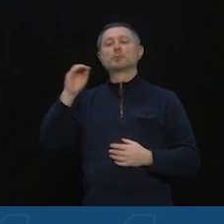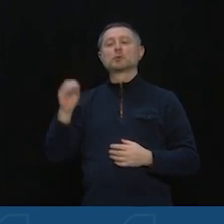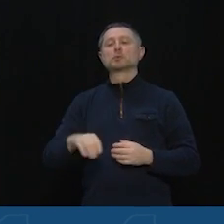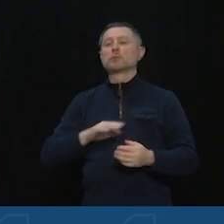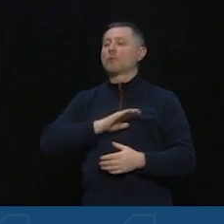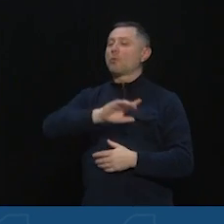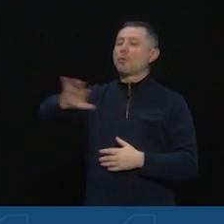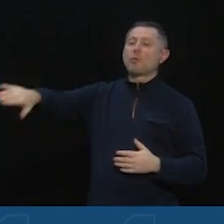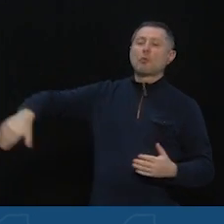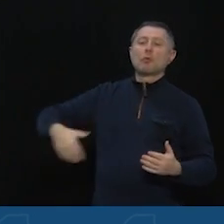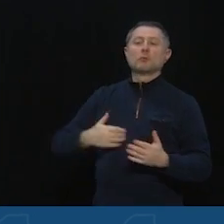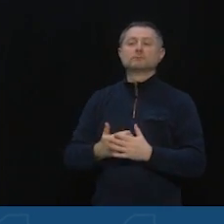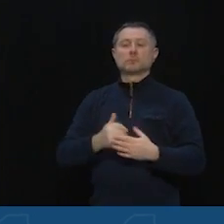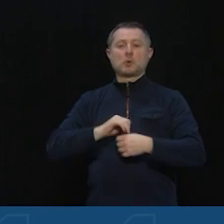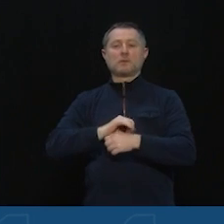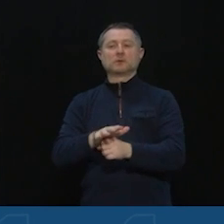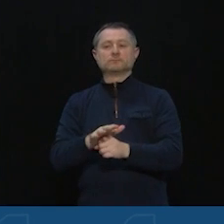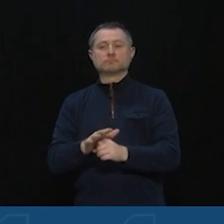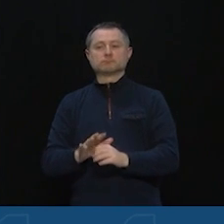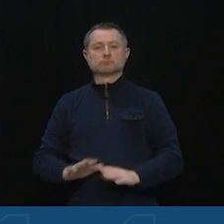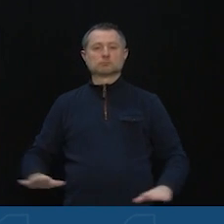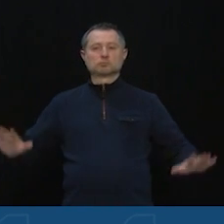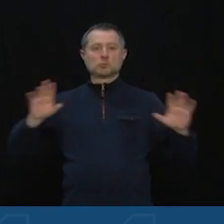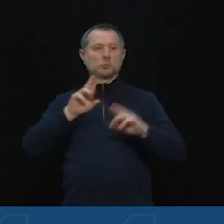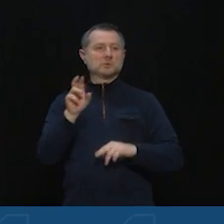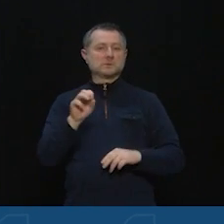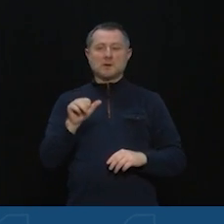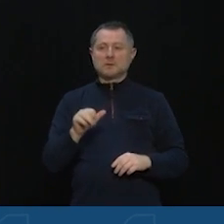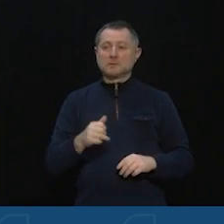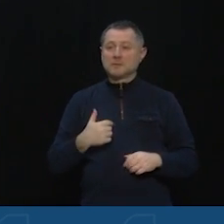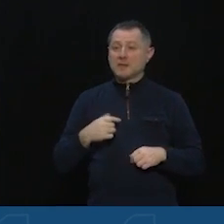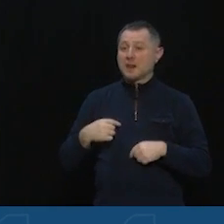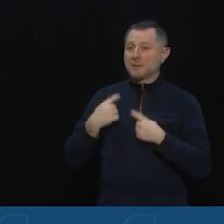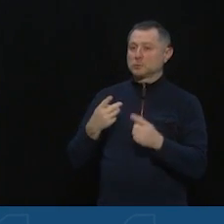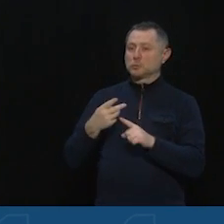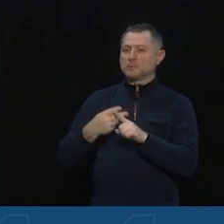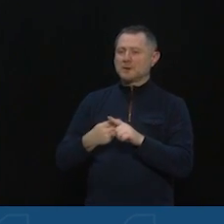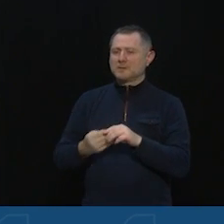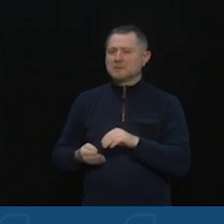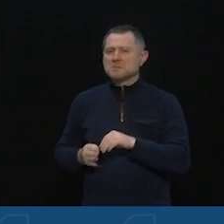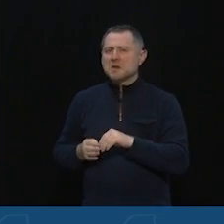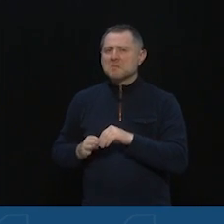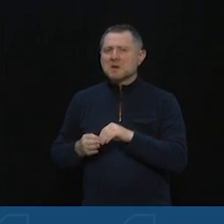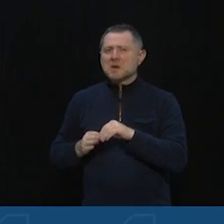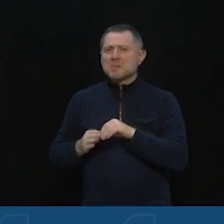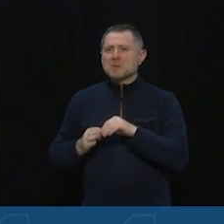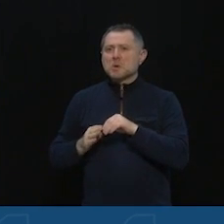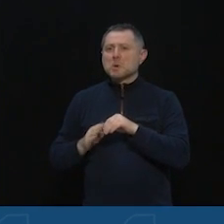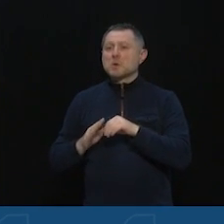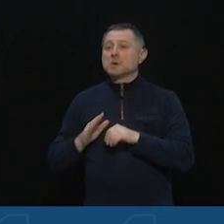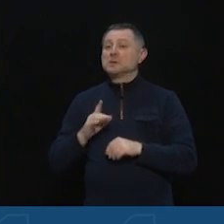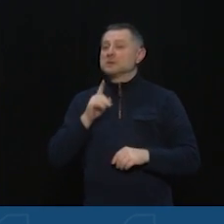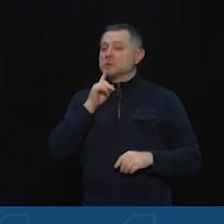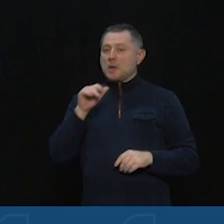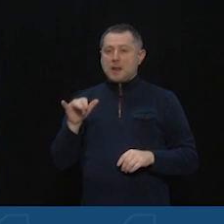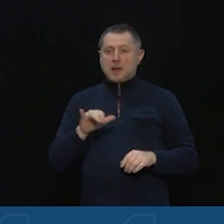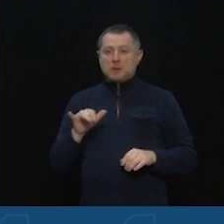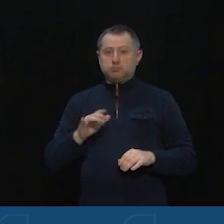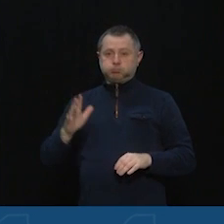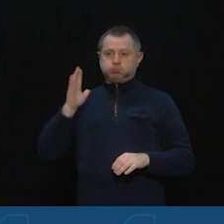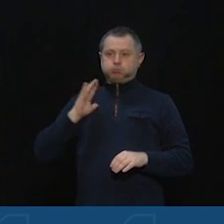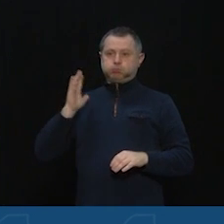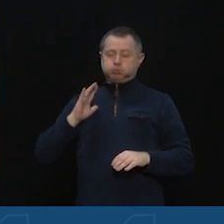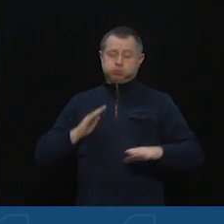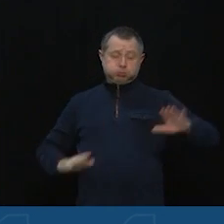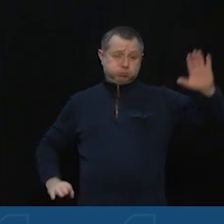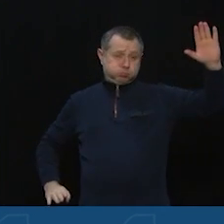It has been rising over the past couple of months, but we have not seen the kind of rate of growth in